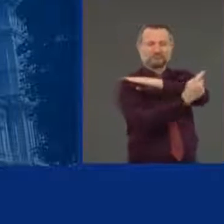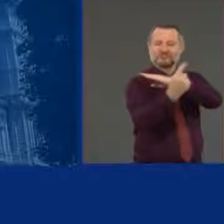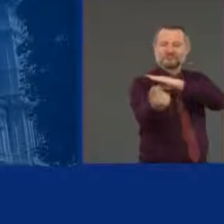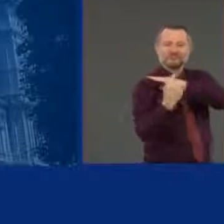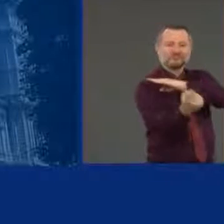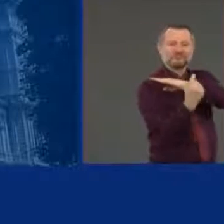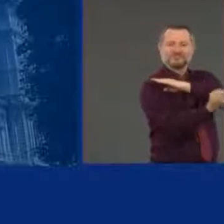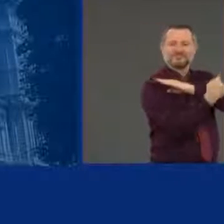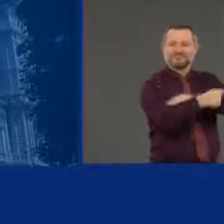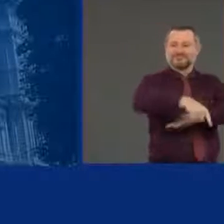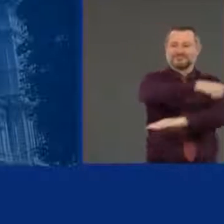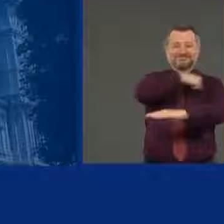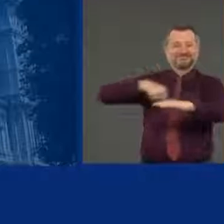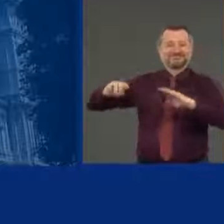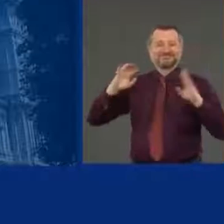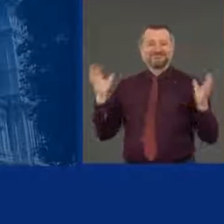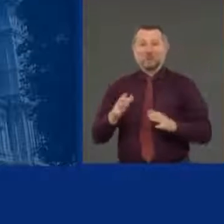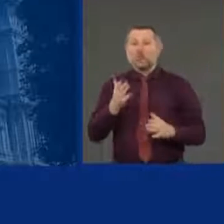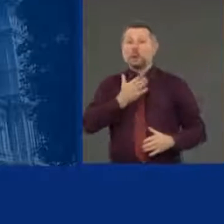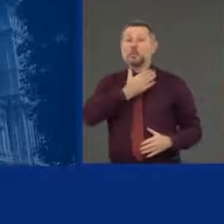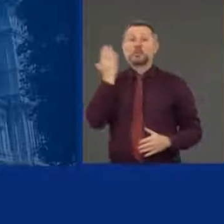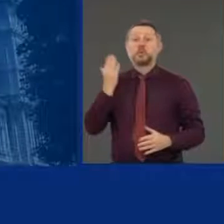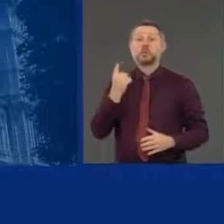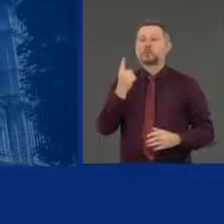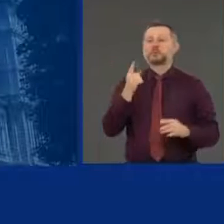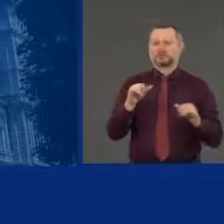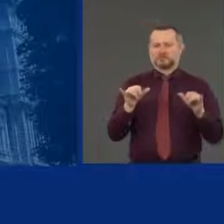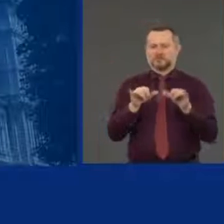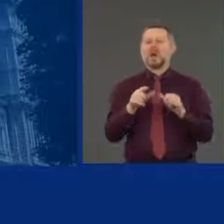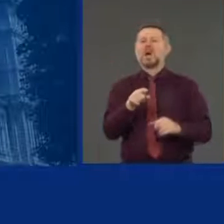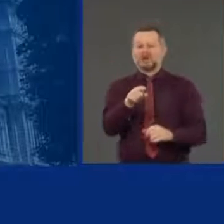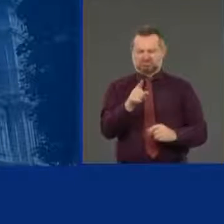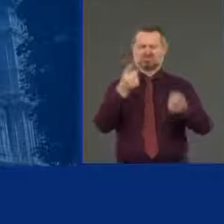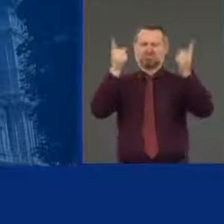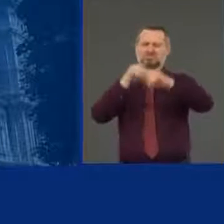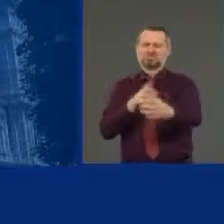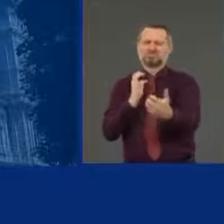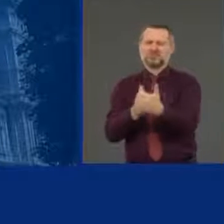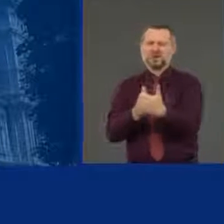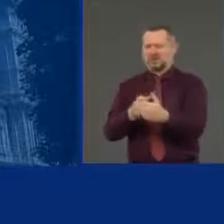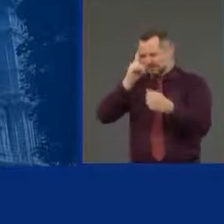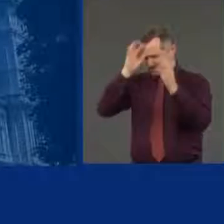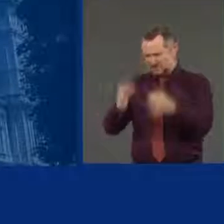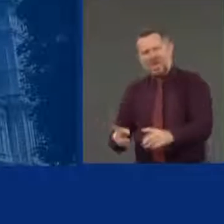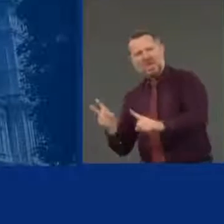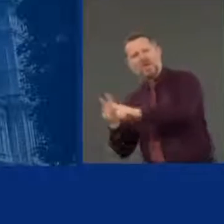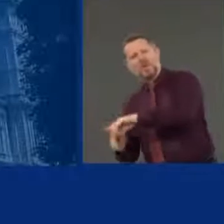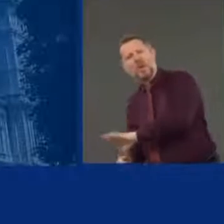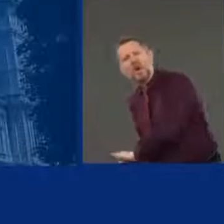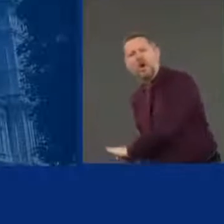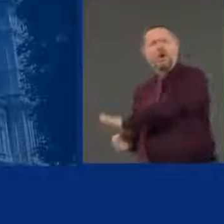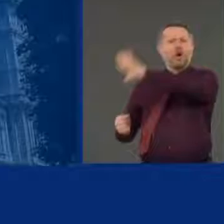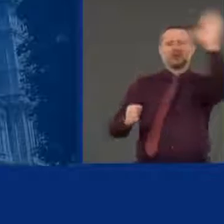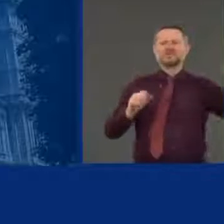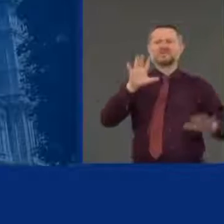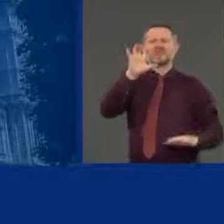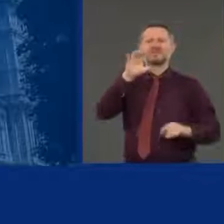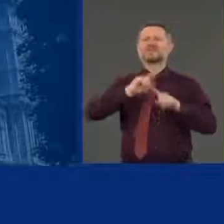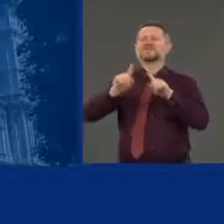not going to tell local police departments across the state we have 500. I'm not going to tell 500 local communities what they should